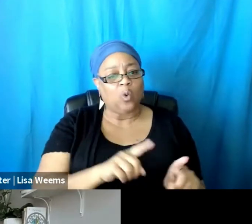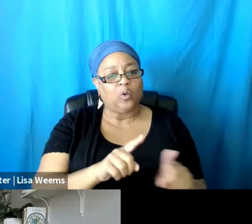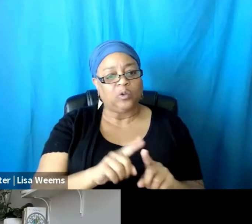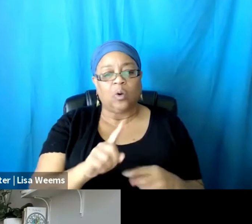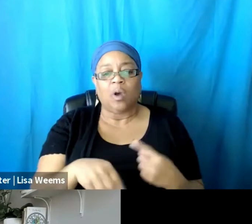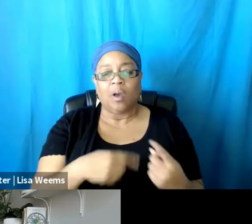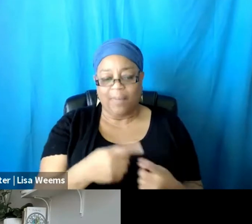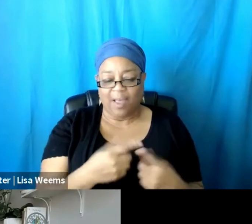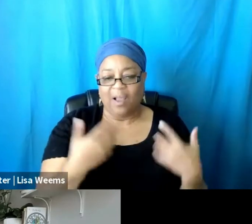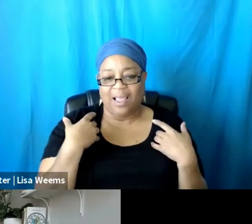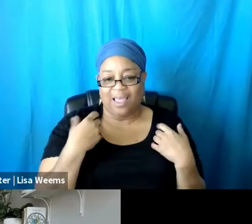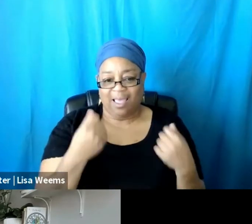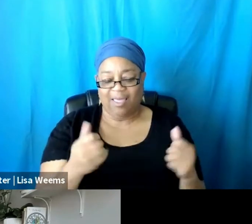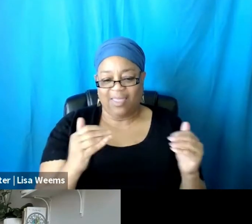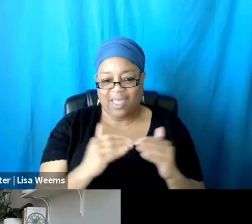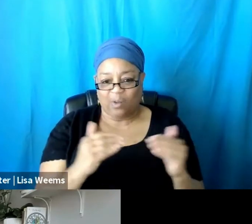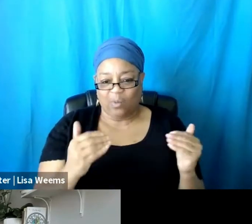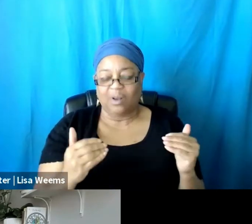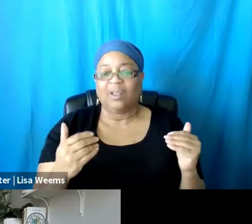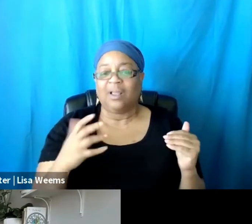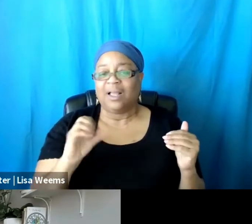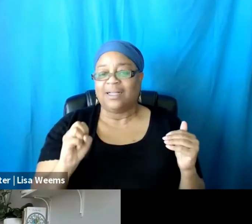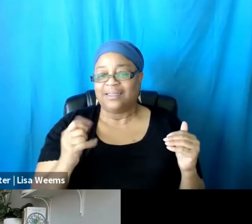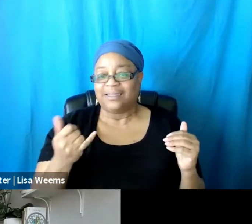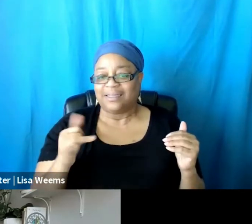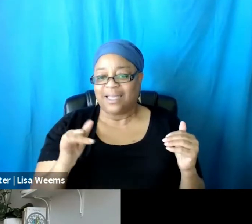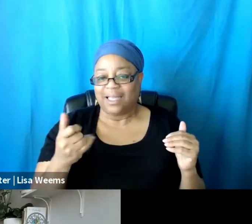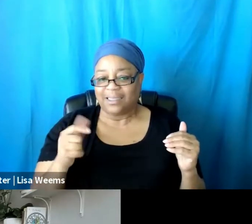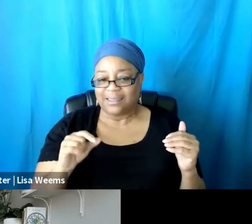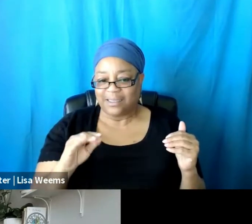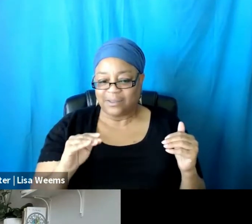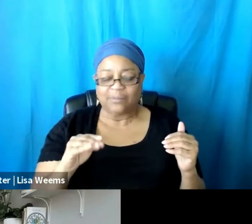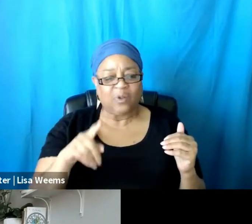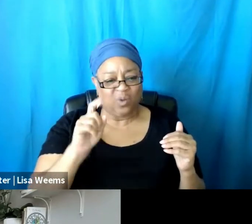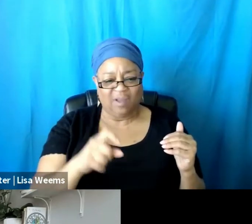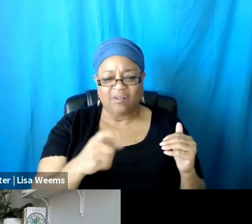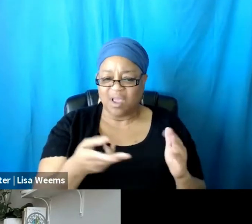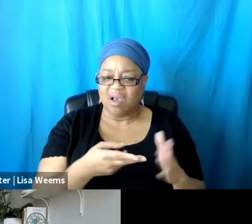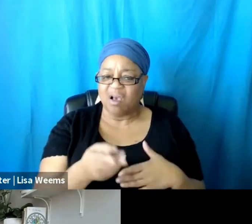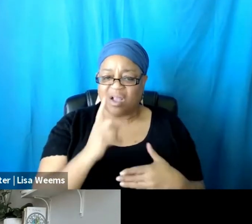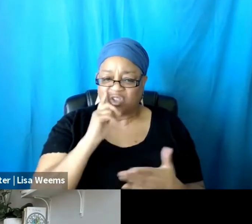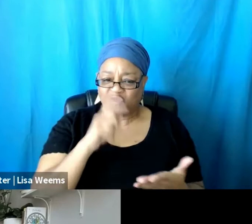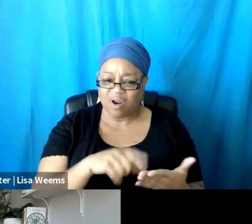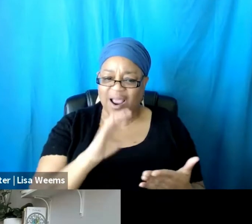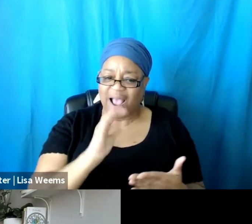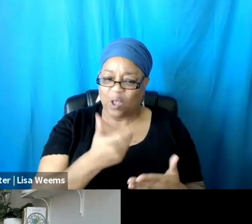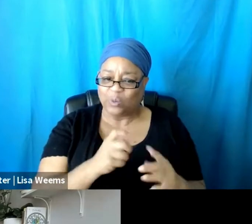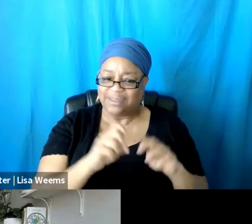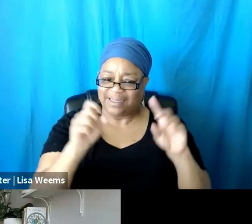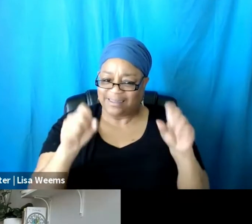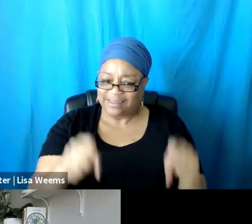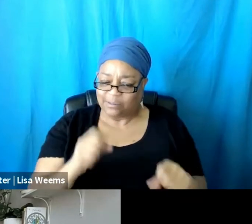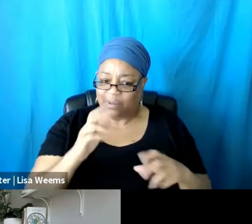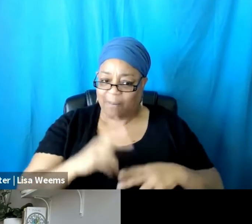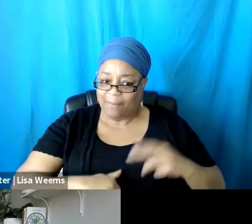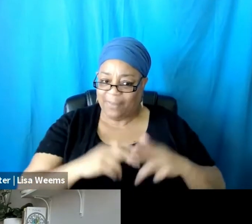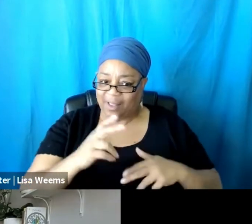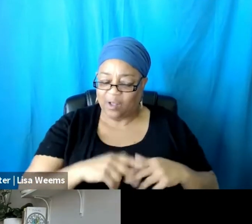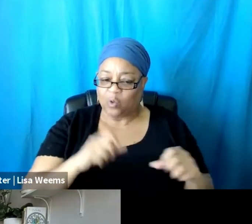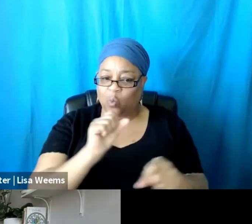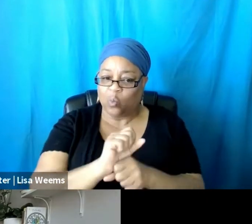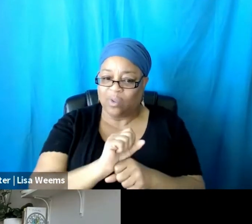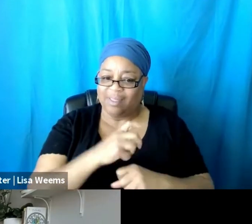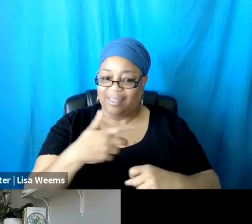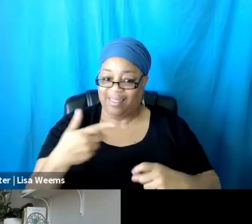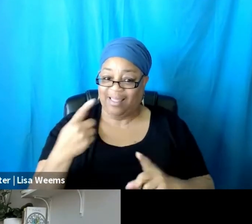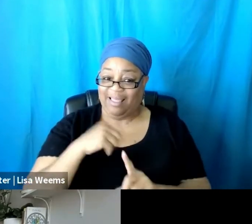sexism. And these are the isms upon which we have to be honest and recognize that our systems have been built with these isms in